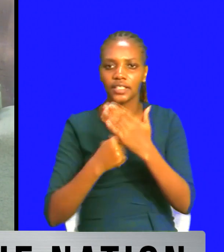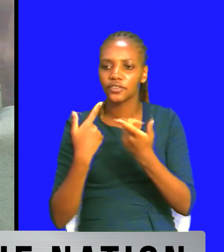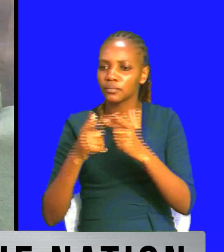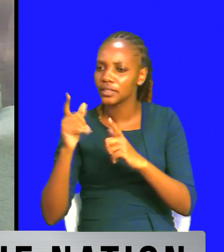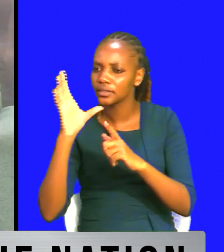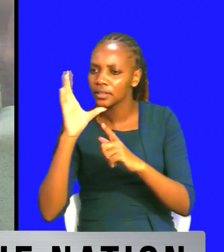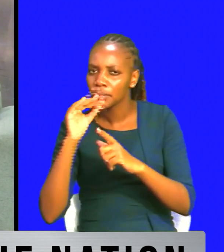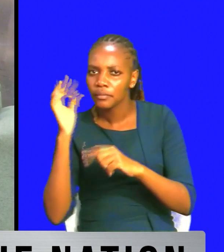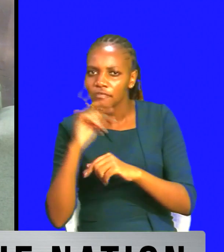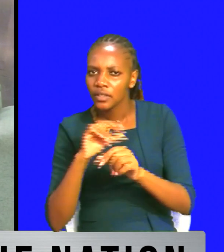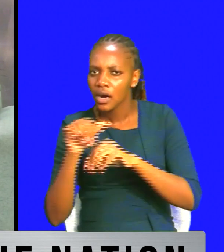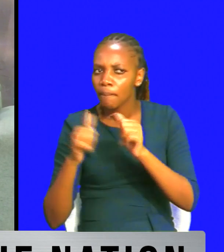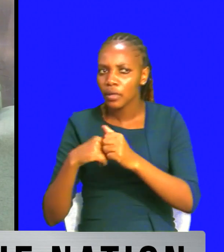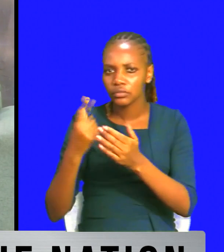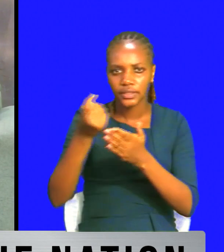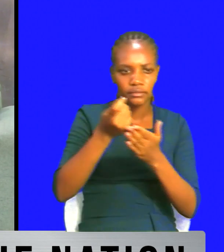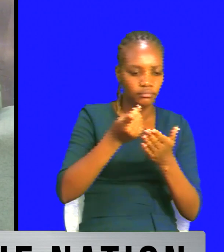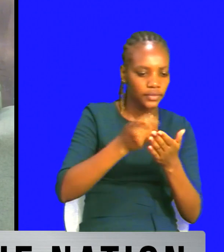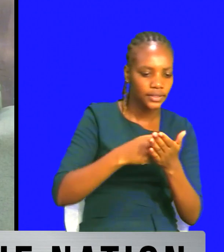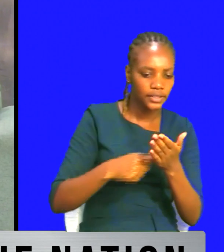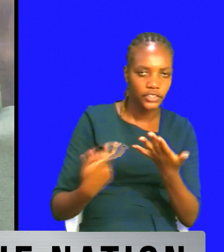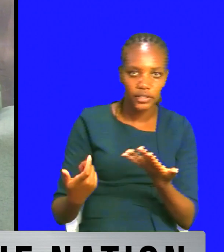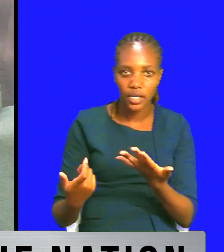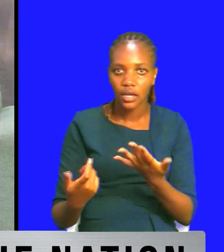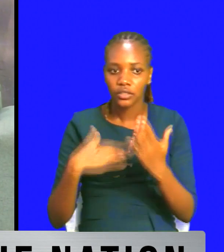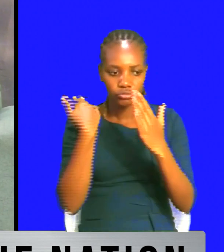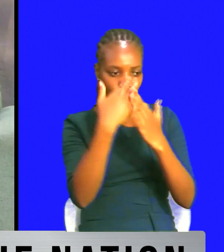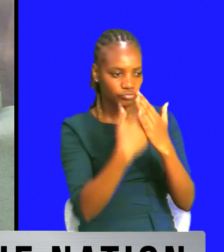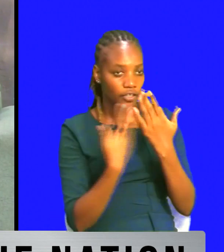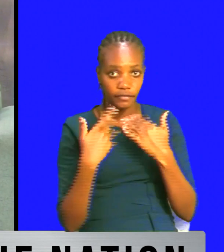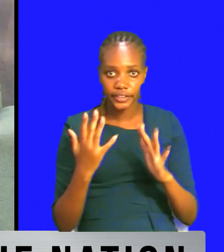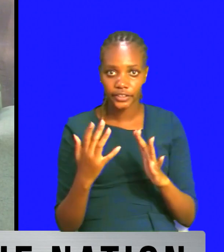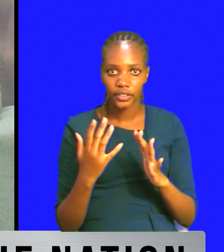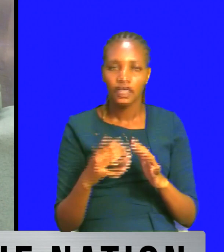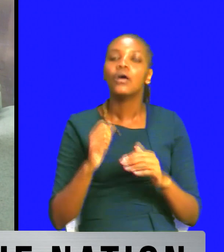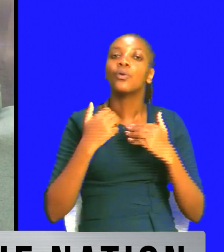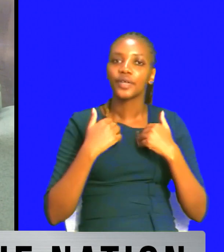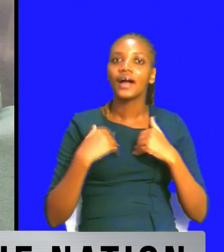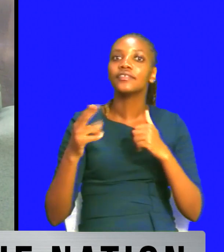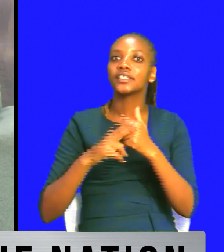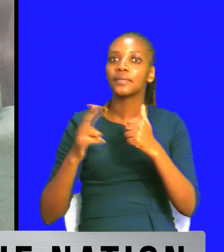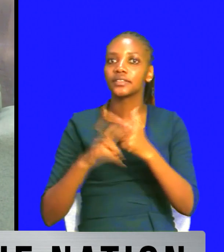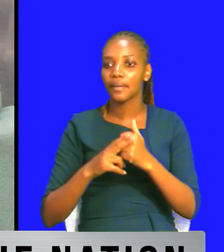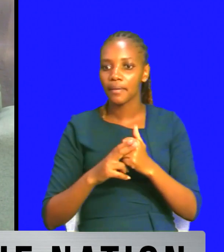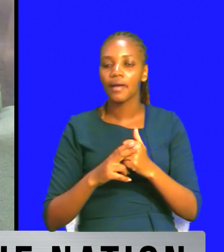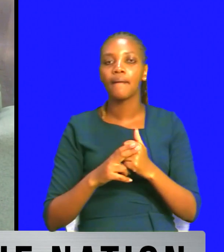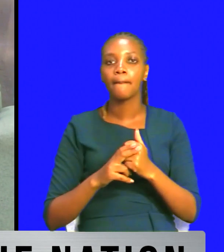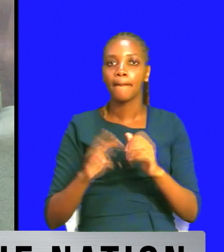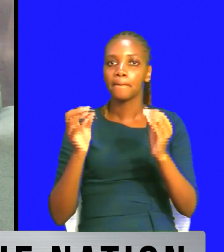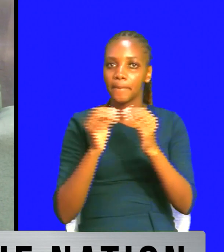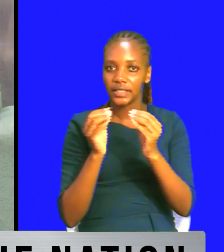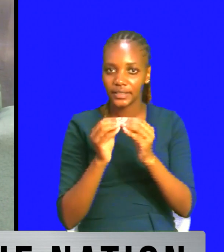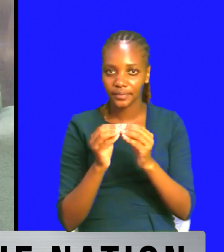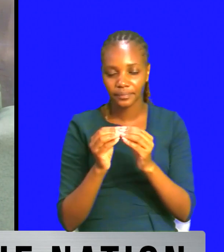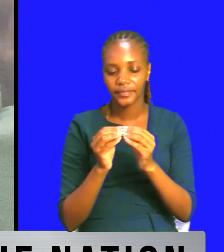spoken of... are you through with that? The list of there's of course the Sabasaba rally that is Yes. another resolution,